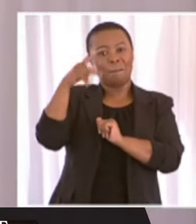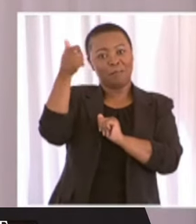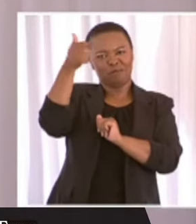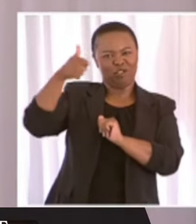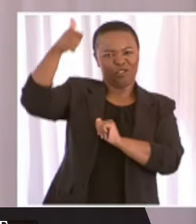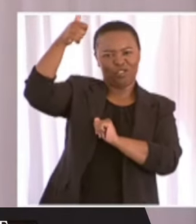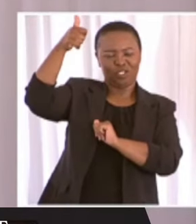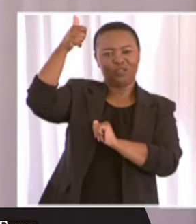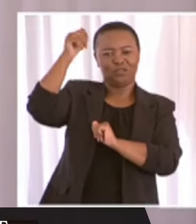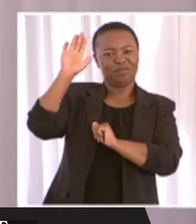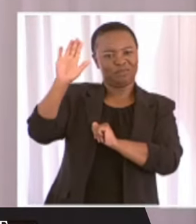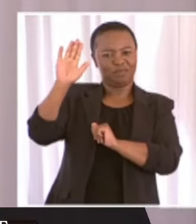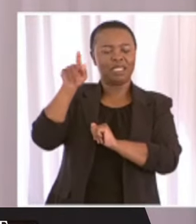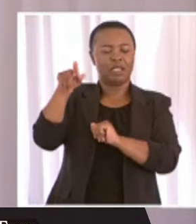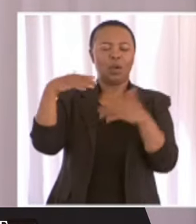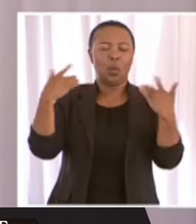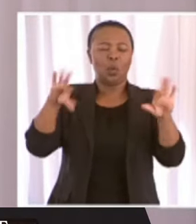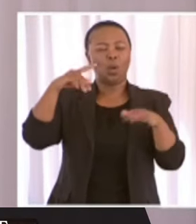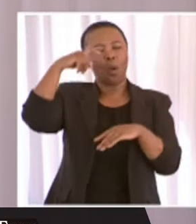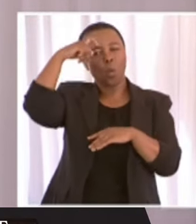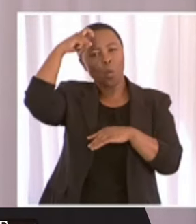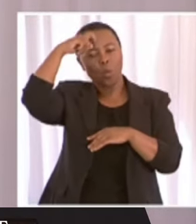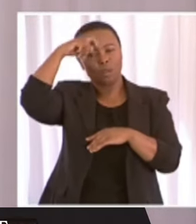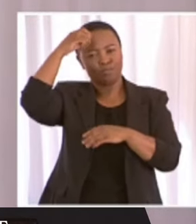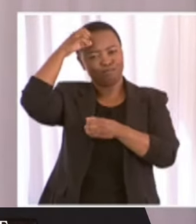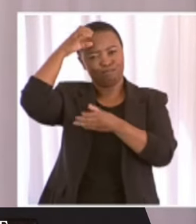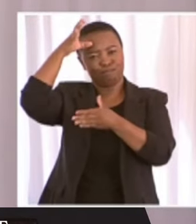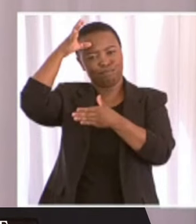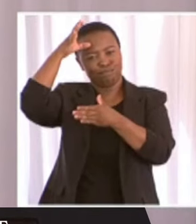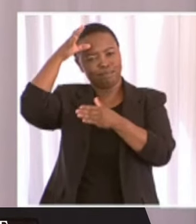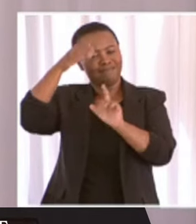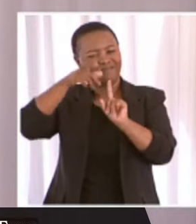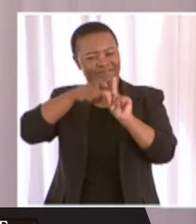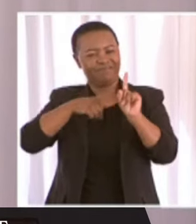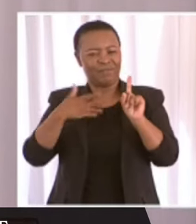He had huge wisdom and intellect.